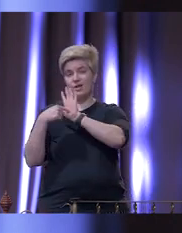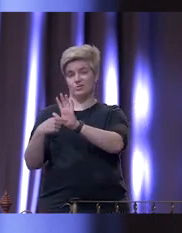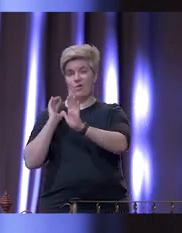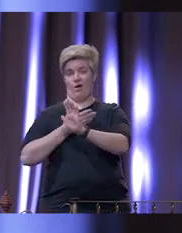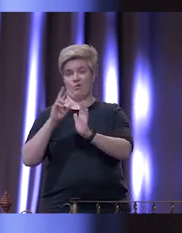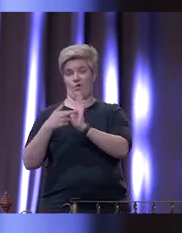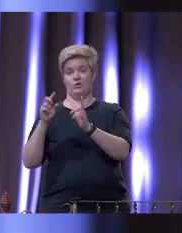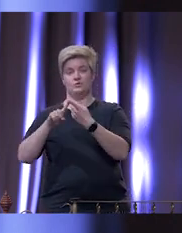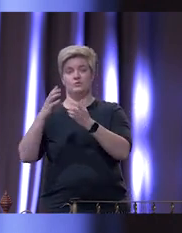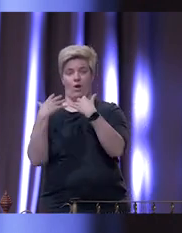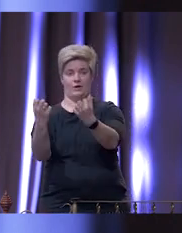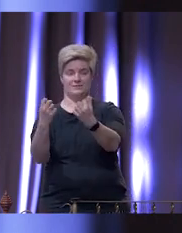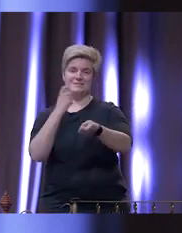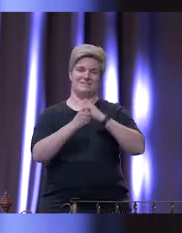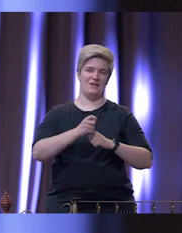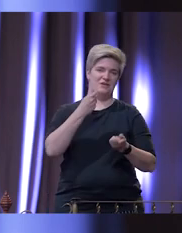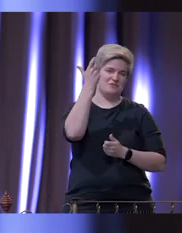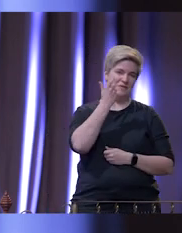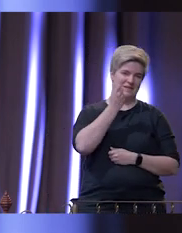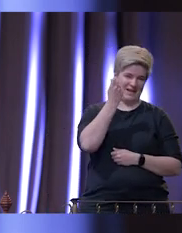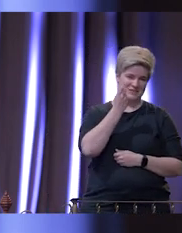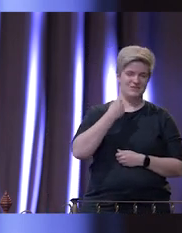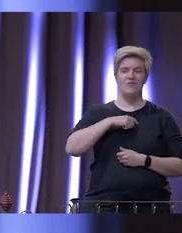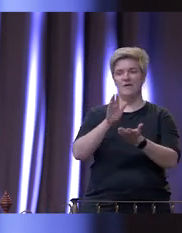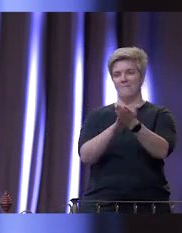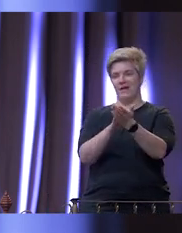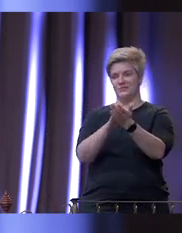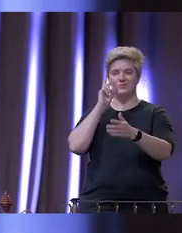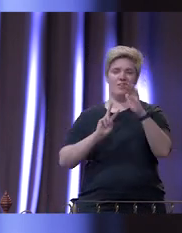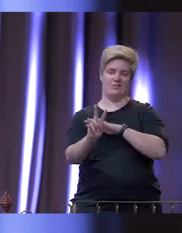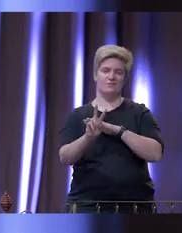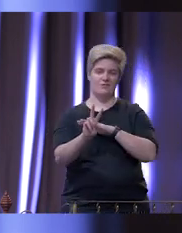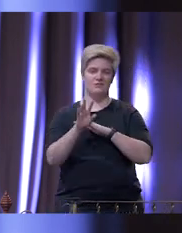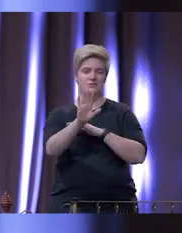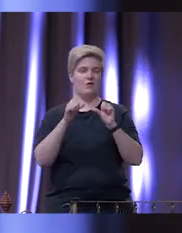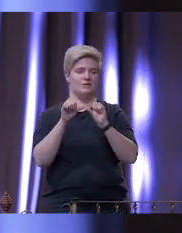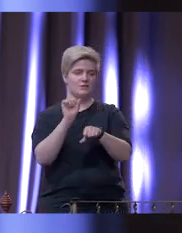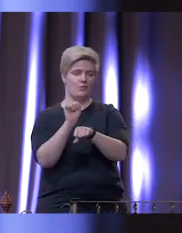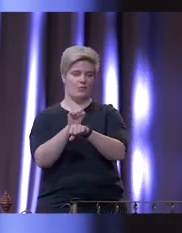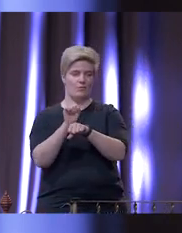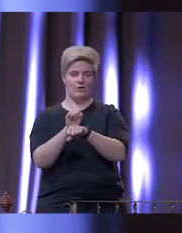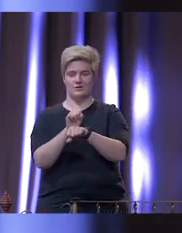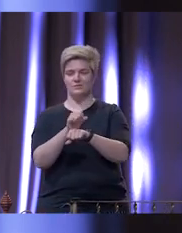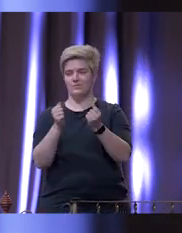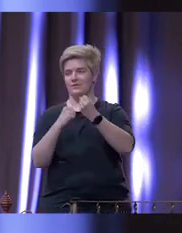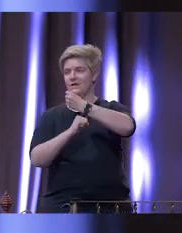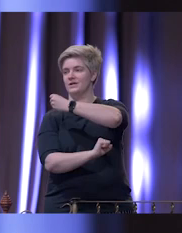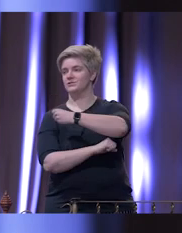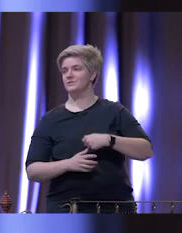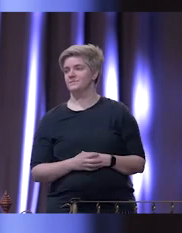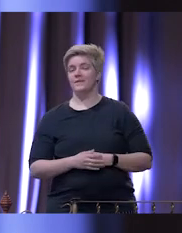our role to audience members instead of grant application reviewers, we applaud you and look forward to your continued work